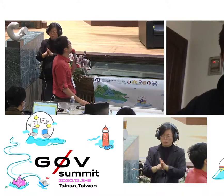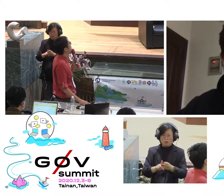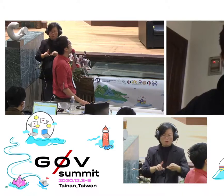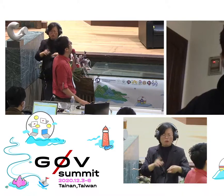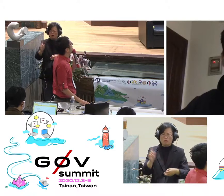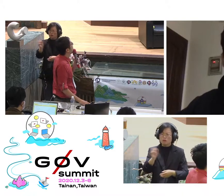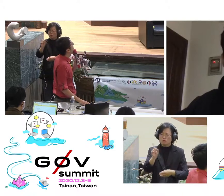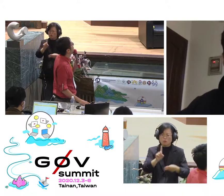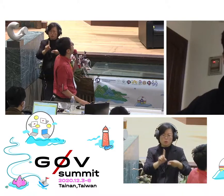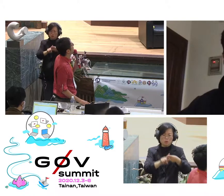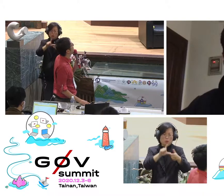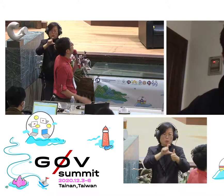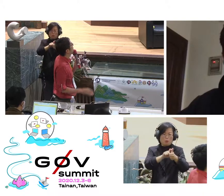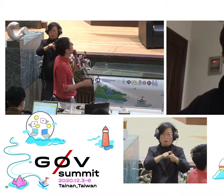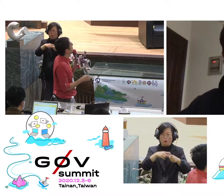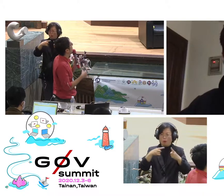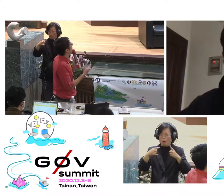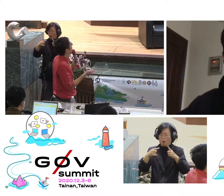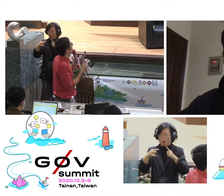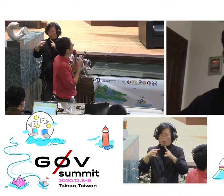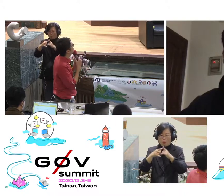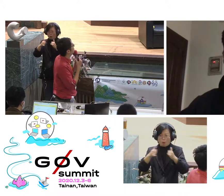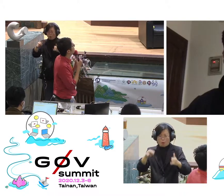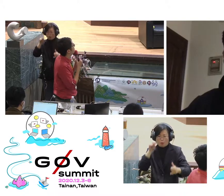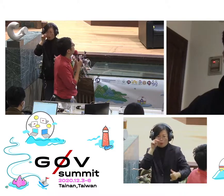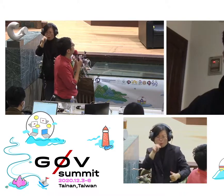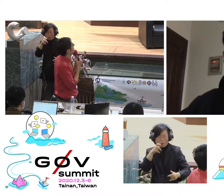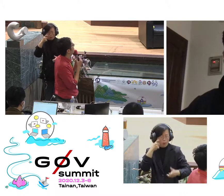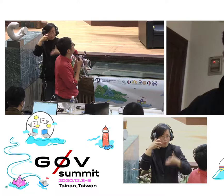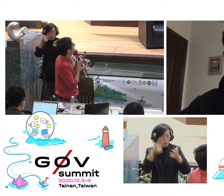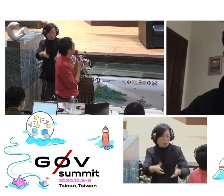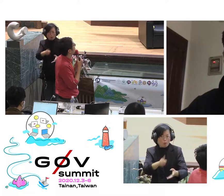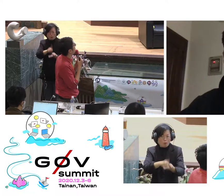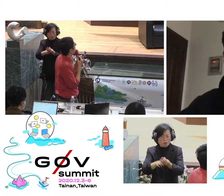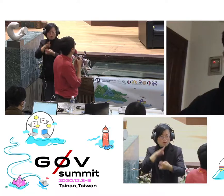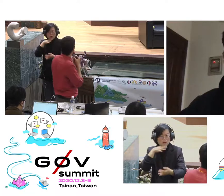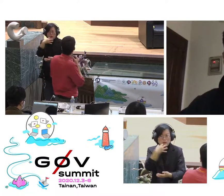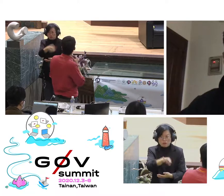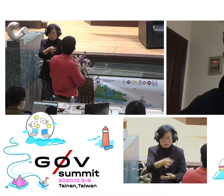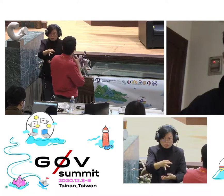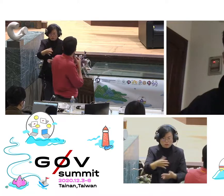questions. Are you ready to take and answer these questions?